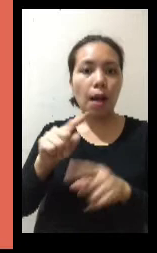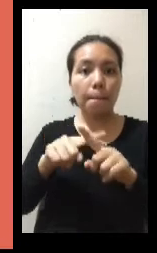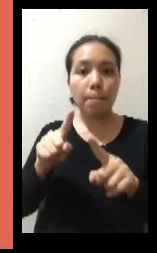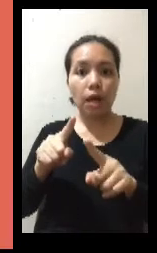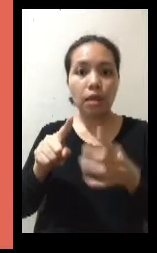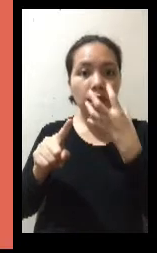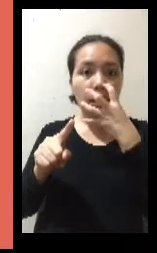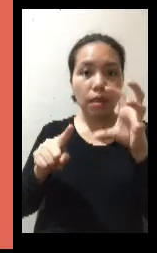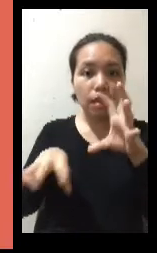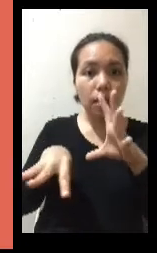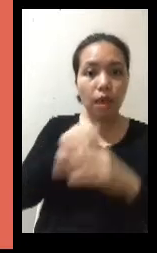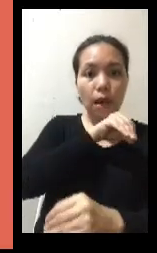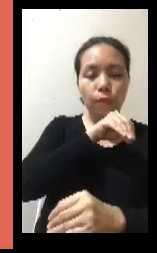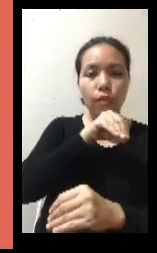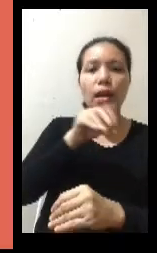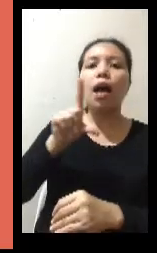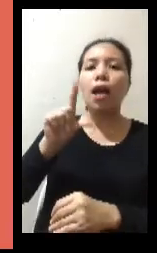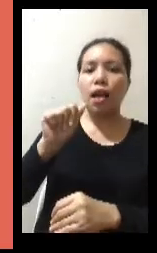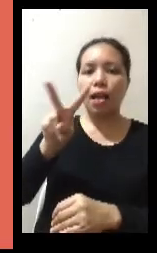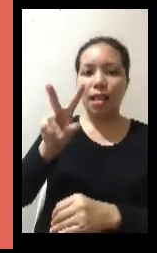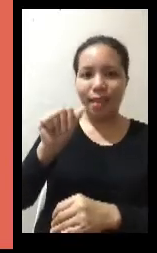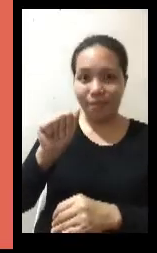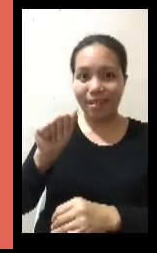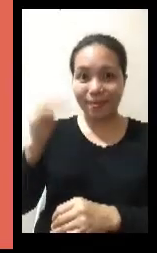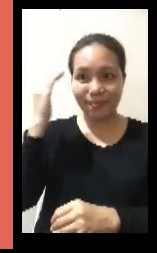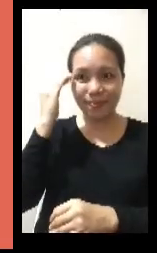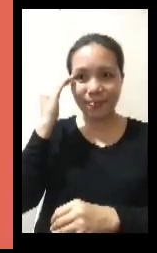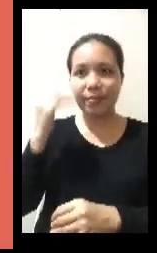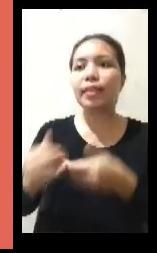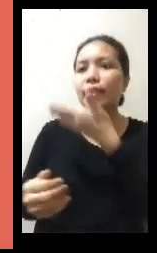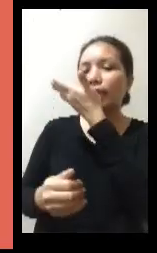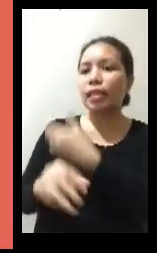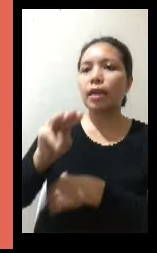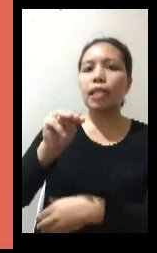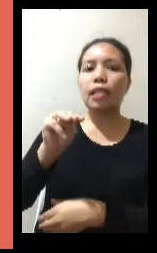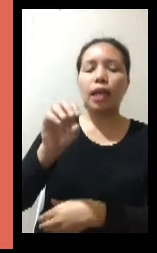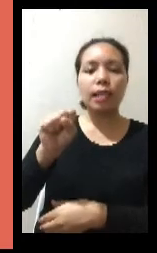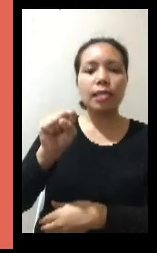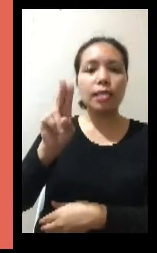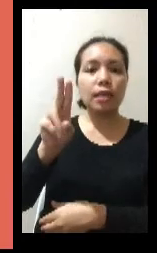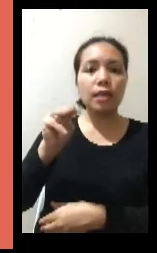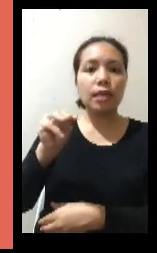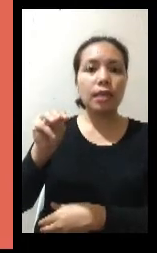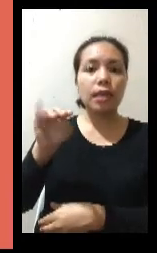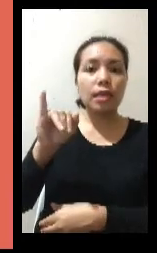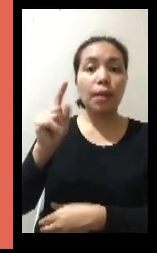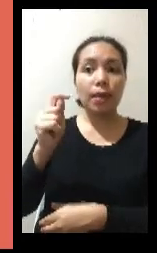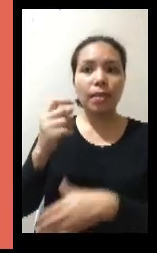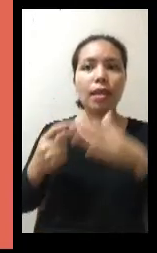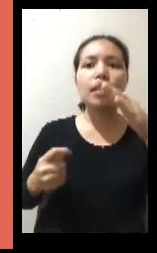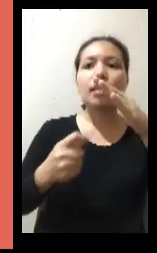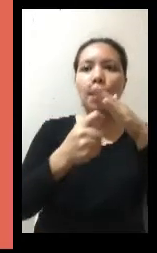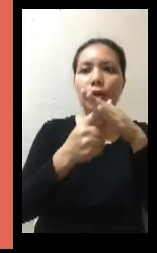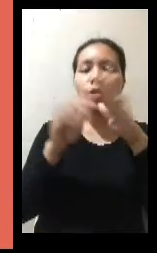What about the external parts? A volcano has a summit, slope, and base. At the summit, the opening